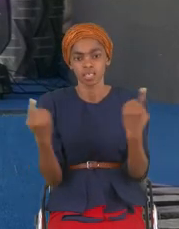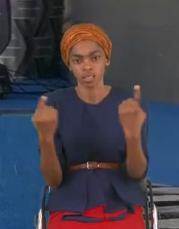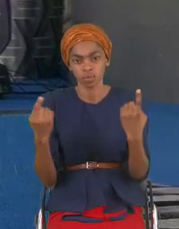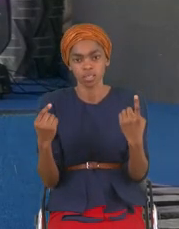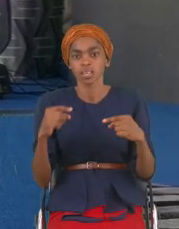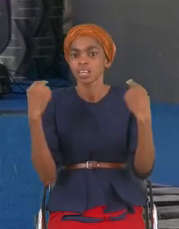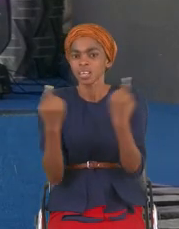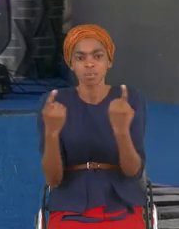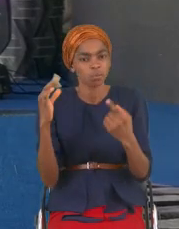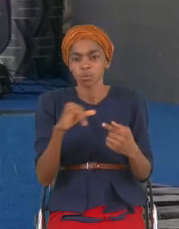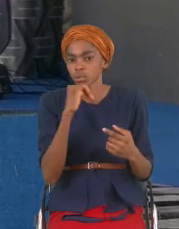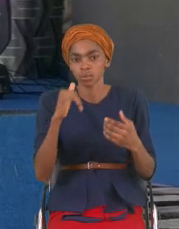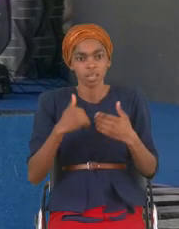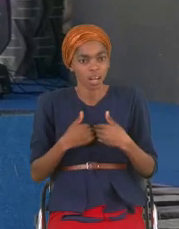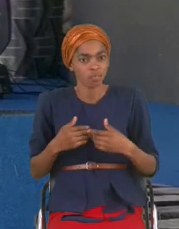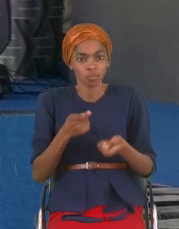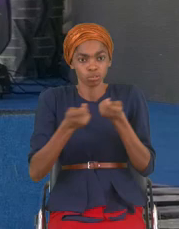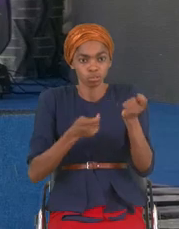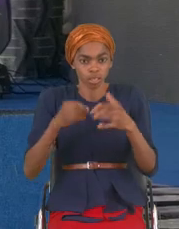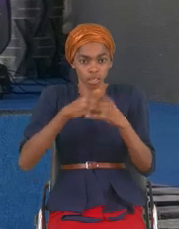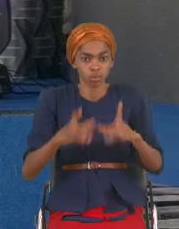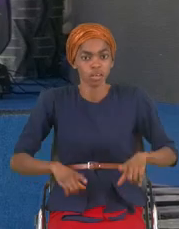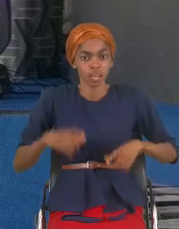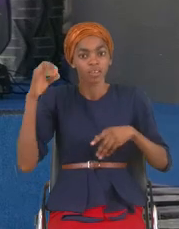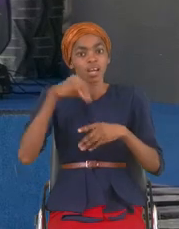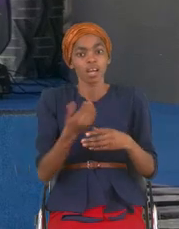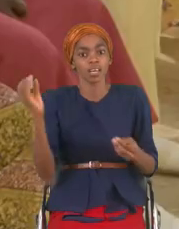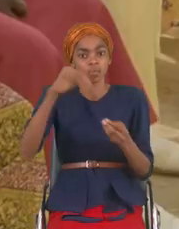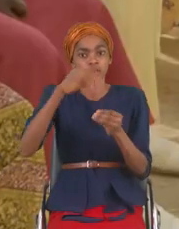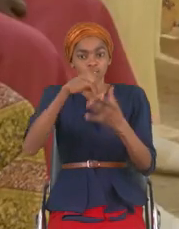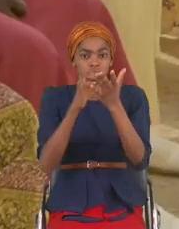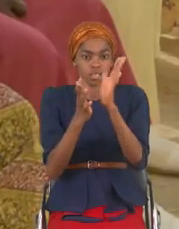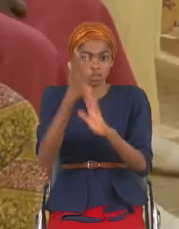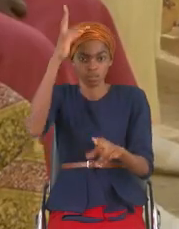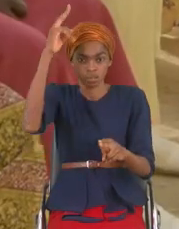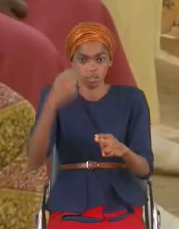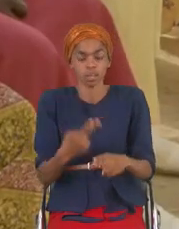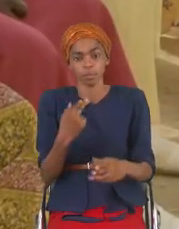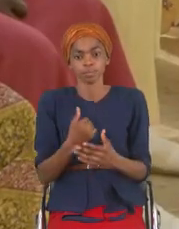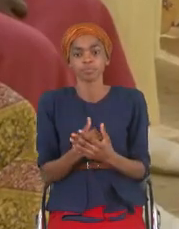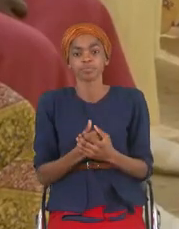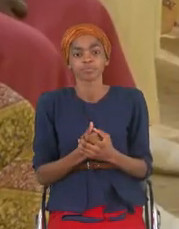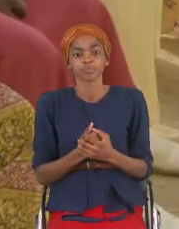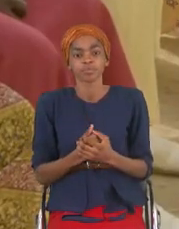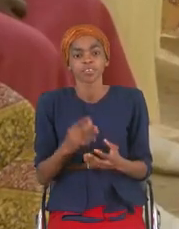Iniquity will not have any hold in your life anymore in Jesus' name.